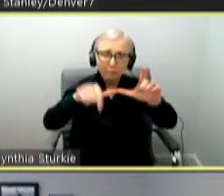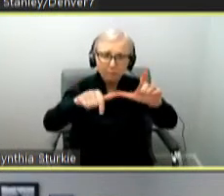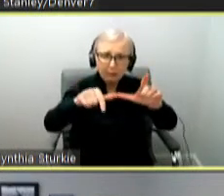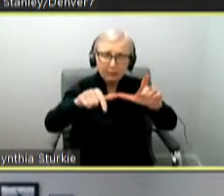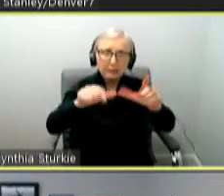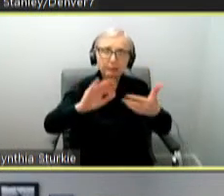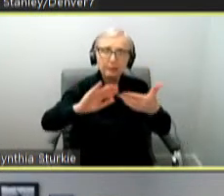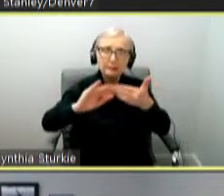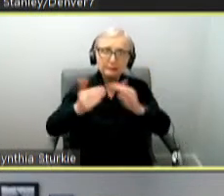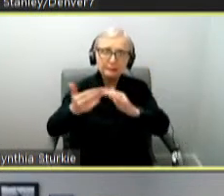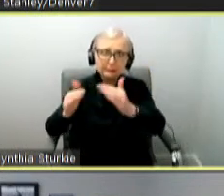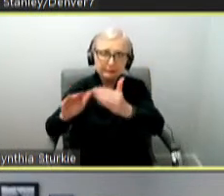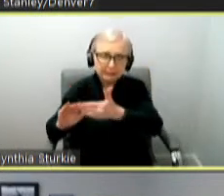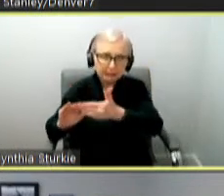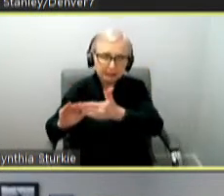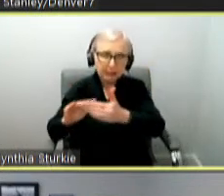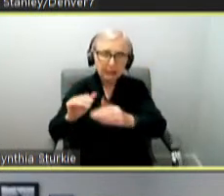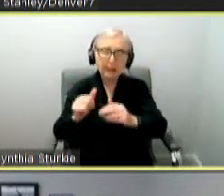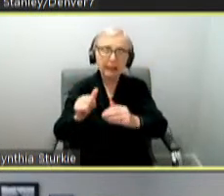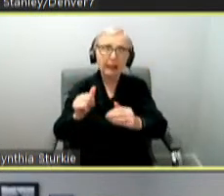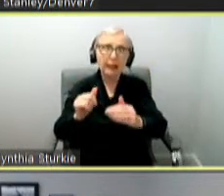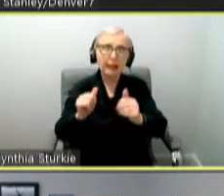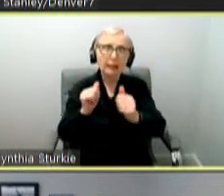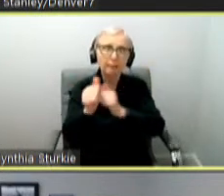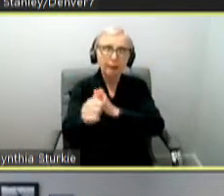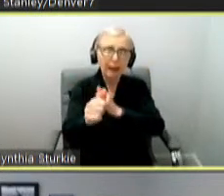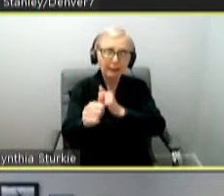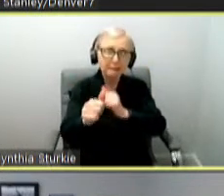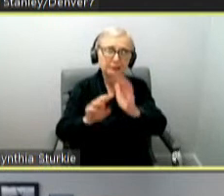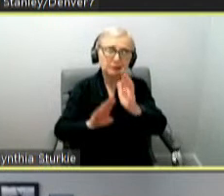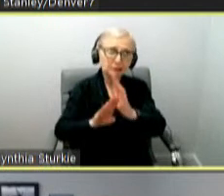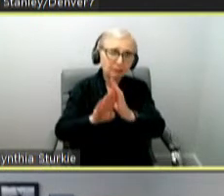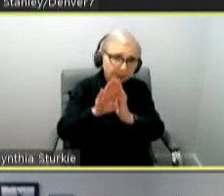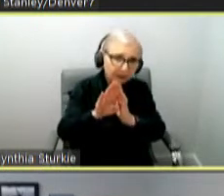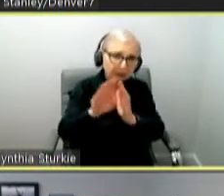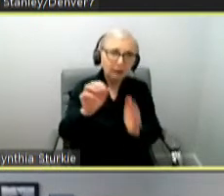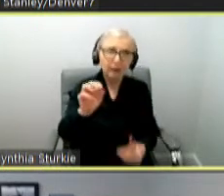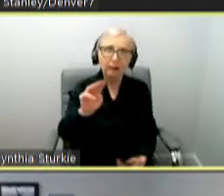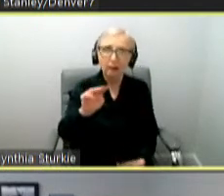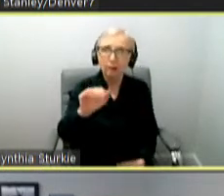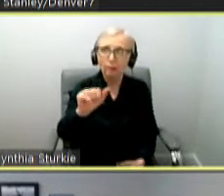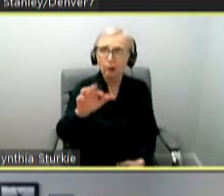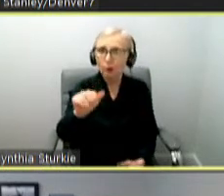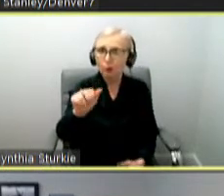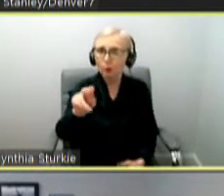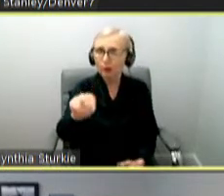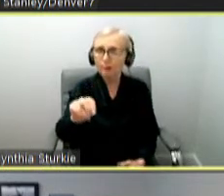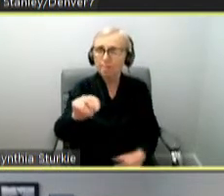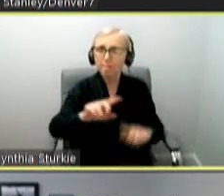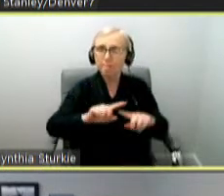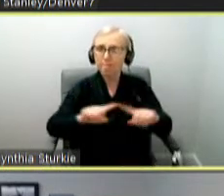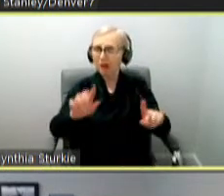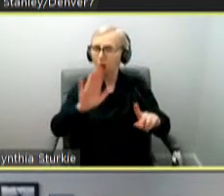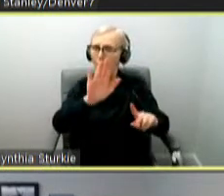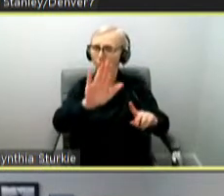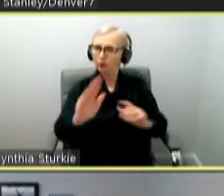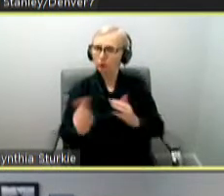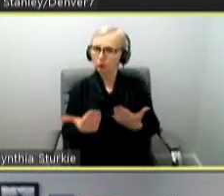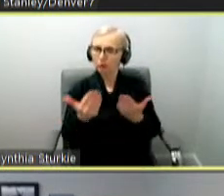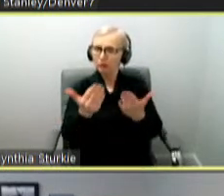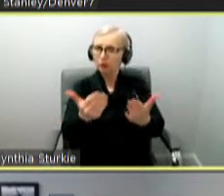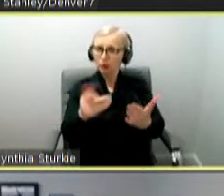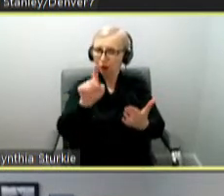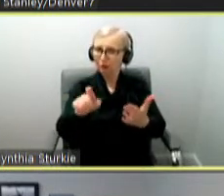passed its the Omicron peak. But Dr. Hurley, do you have any recommendations for the city on whether they should